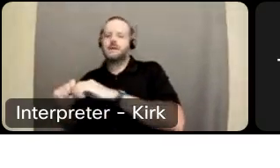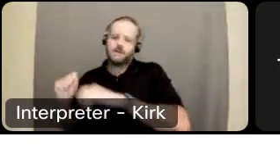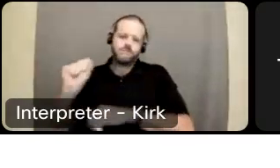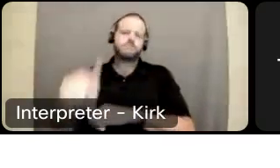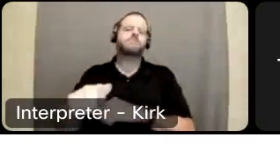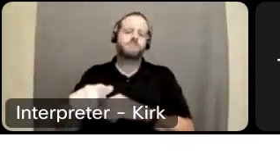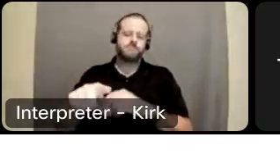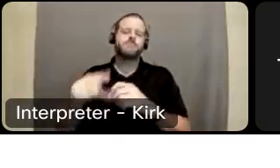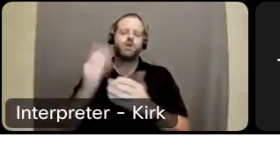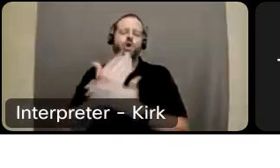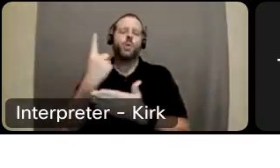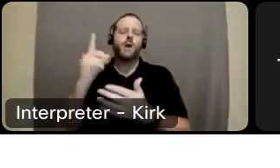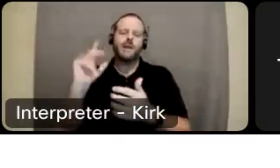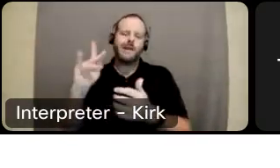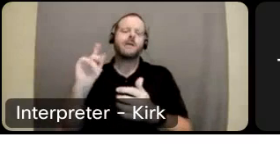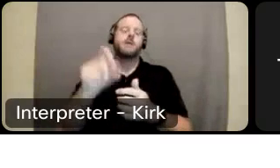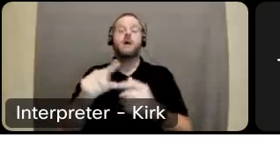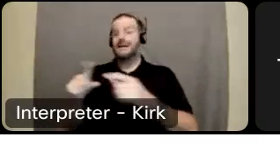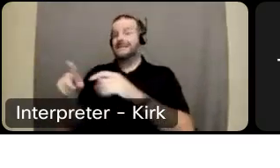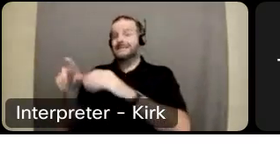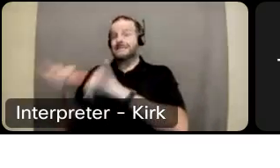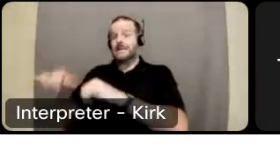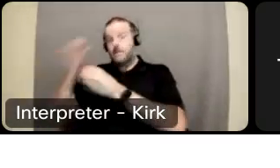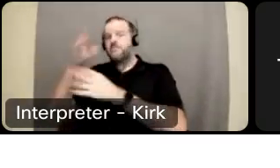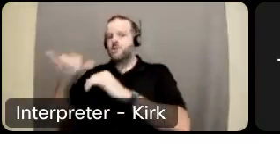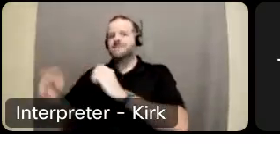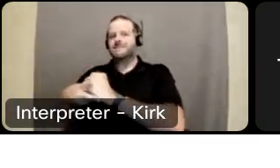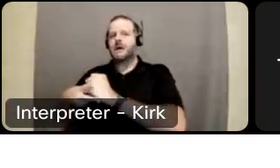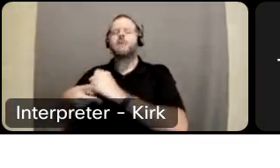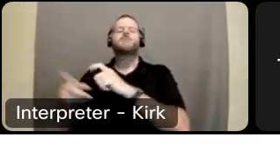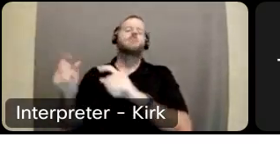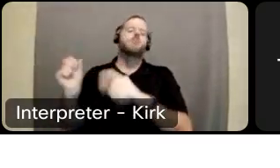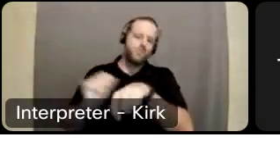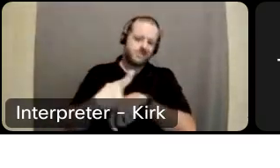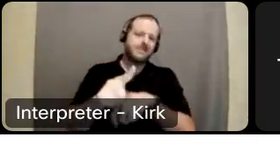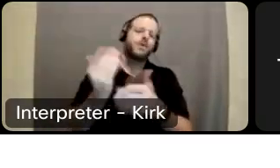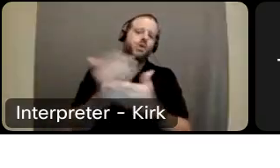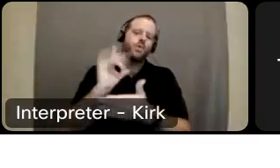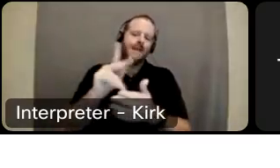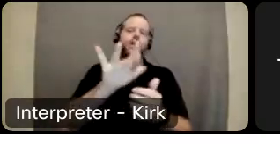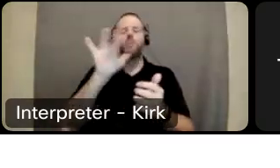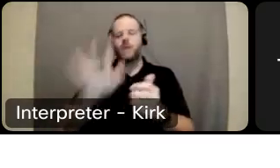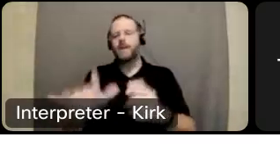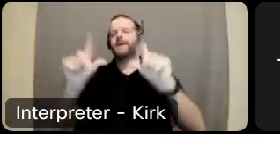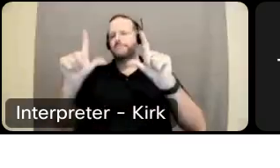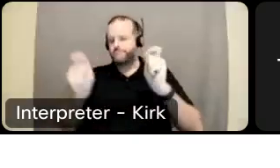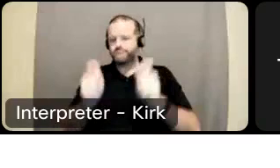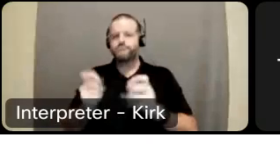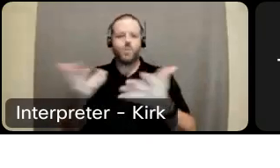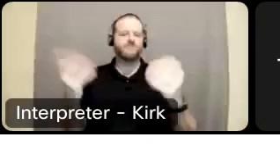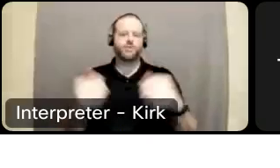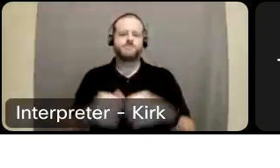new link. All your information is still saved in there, and you can make any changes or additions that you would like to do.